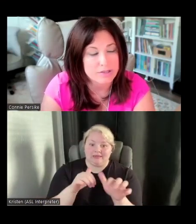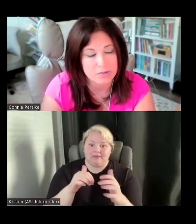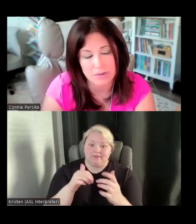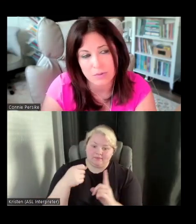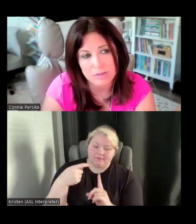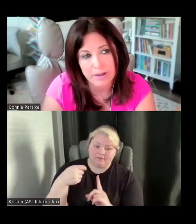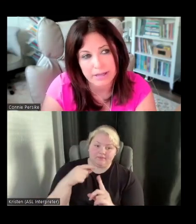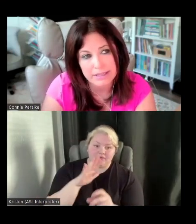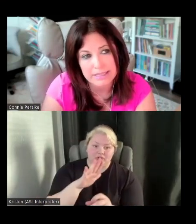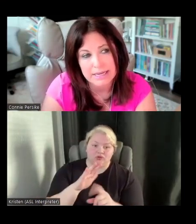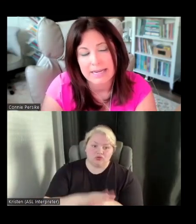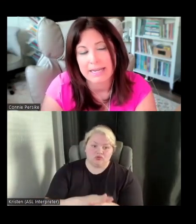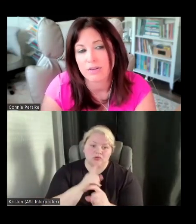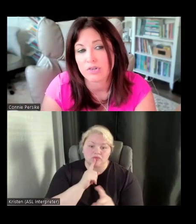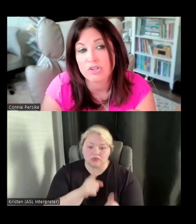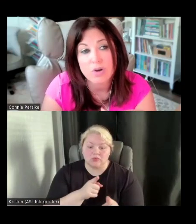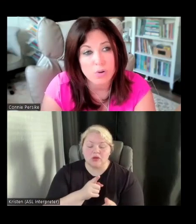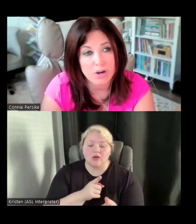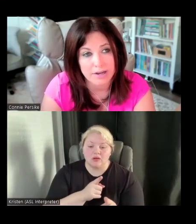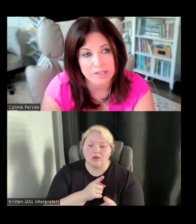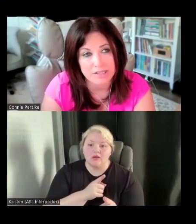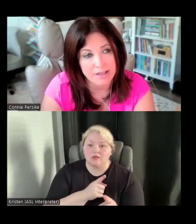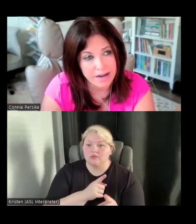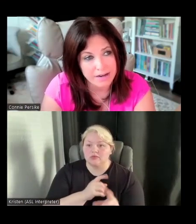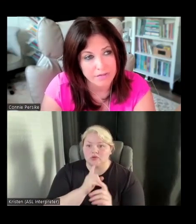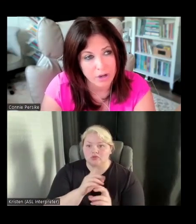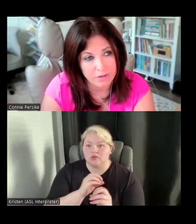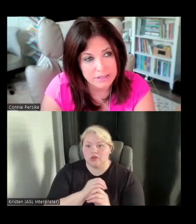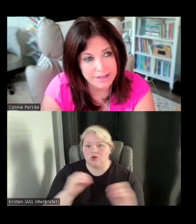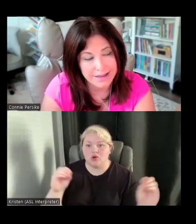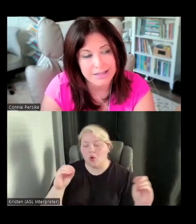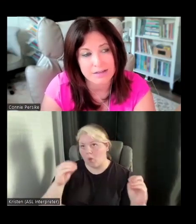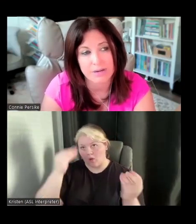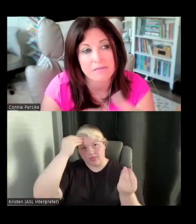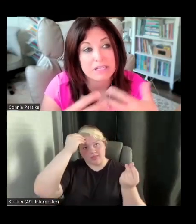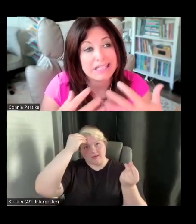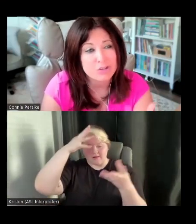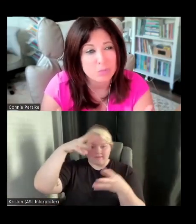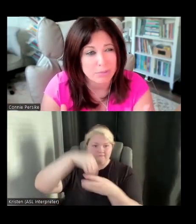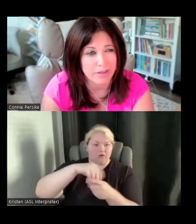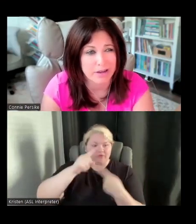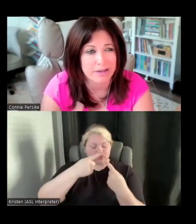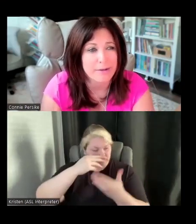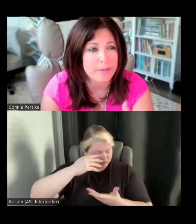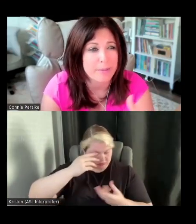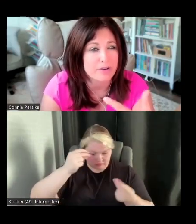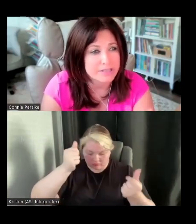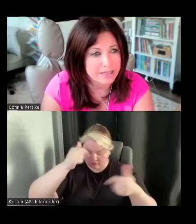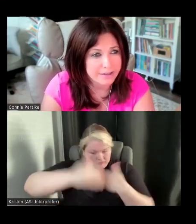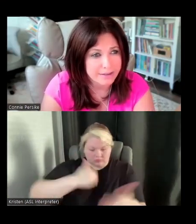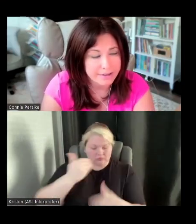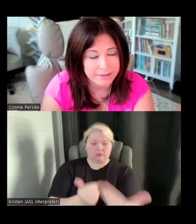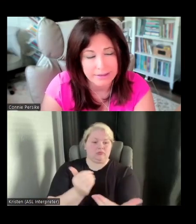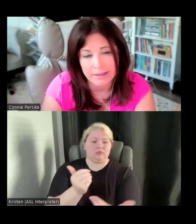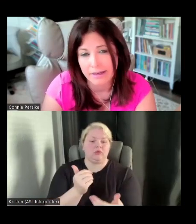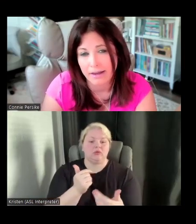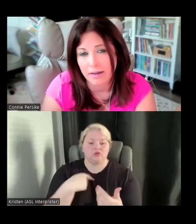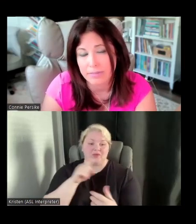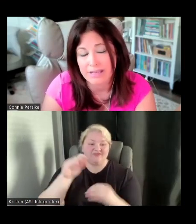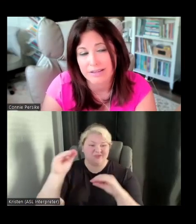that stress response. There's no conscious thought involved in that. And we have to teach people that and help them understand